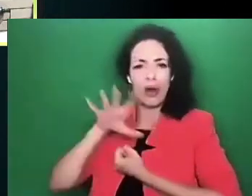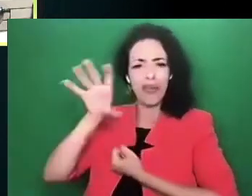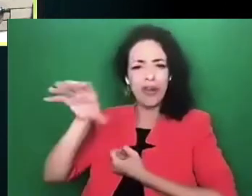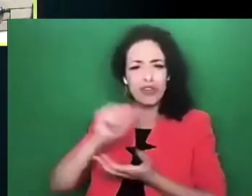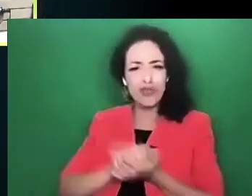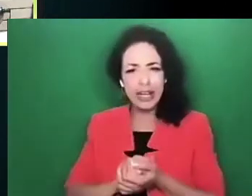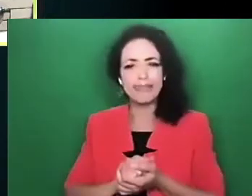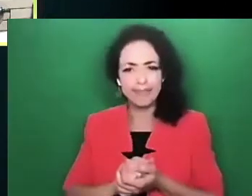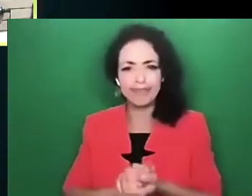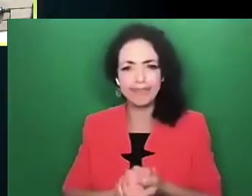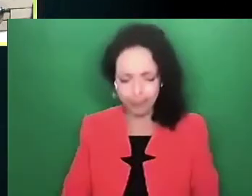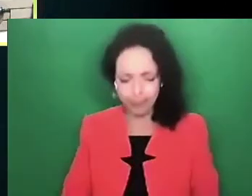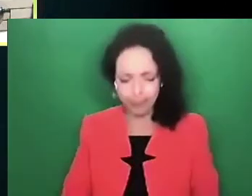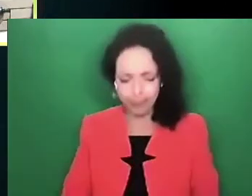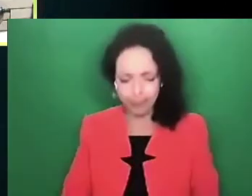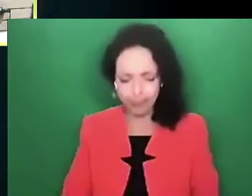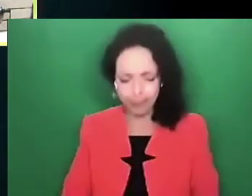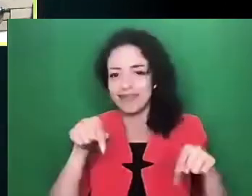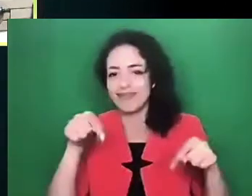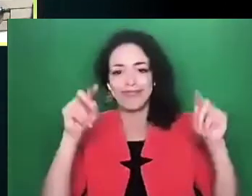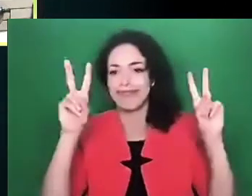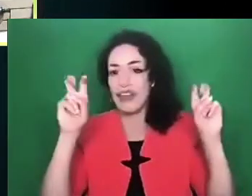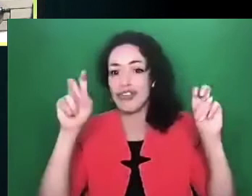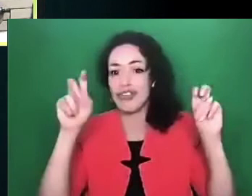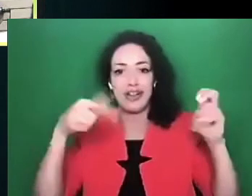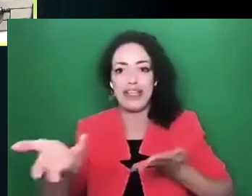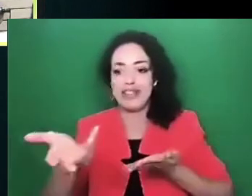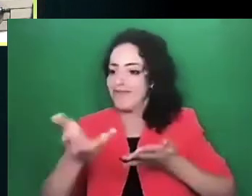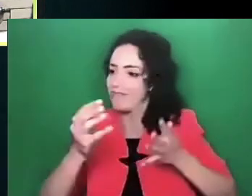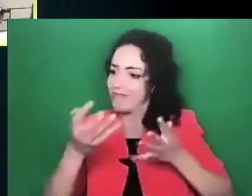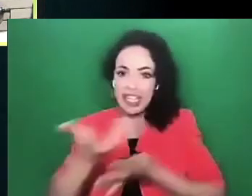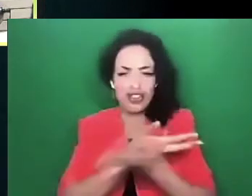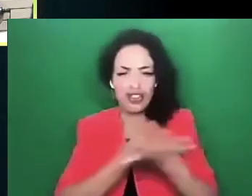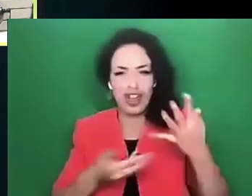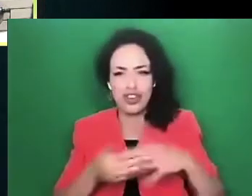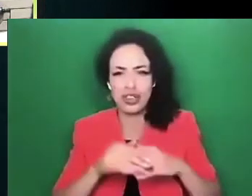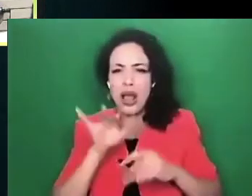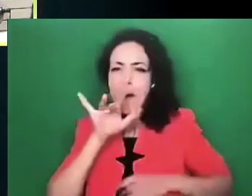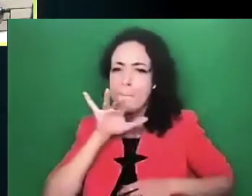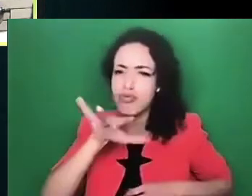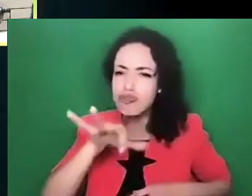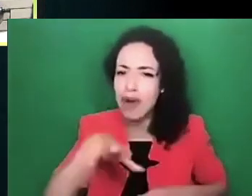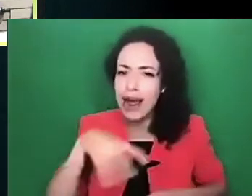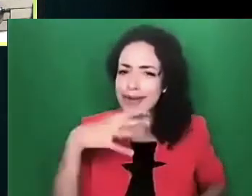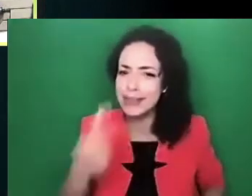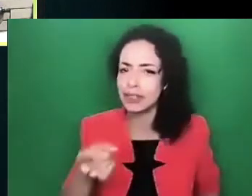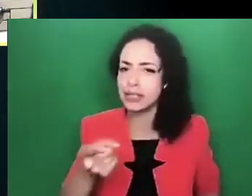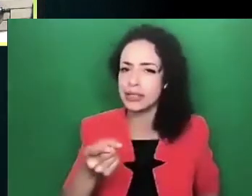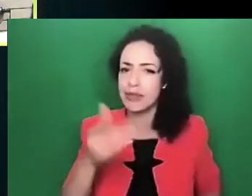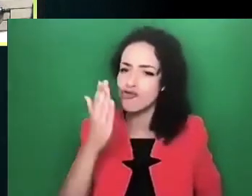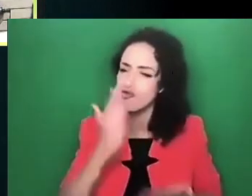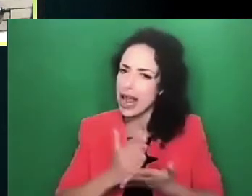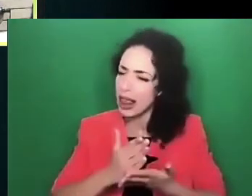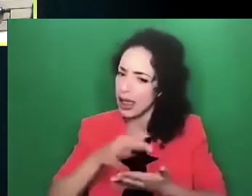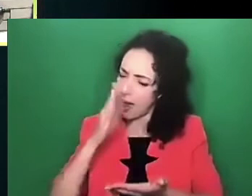of this panel or this thing, that of presence. This, where is that presence, that real presence? Hera was speaking about